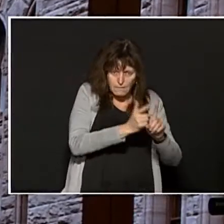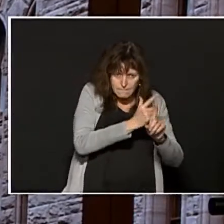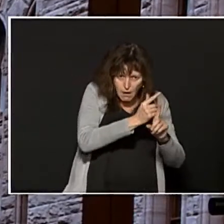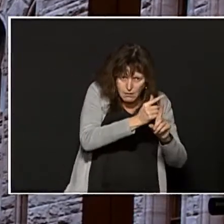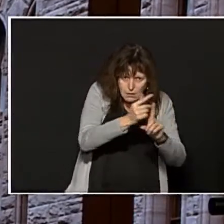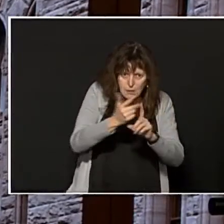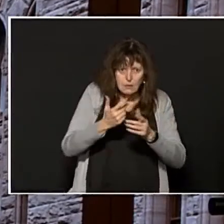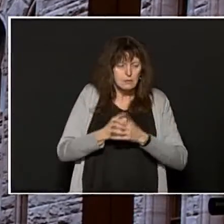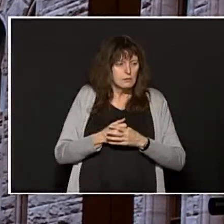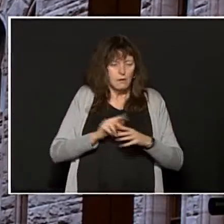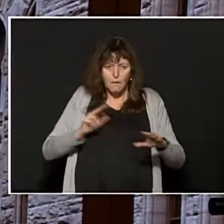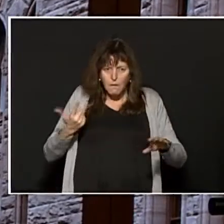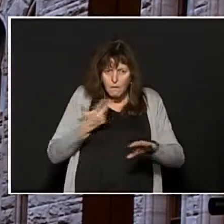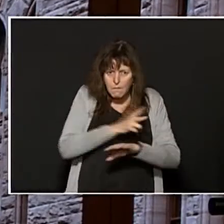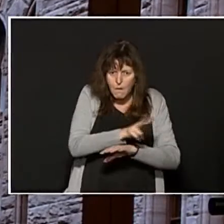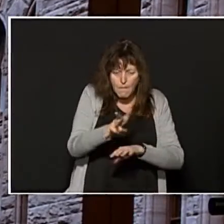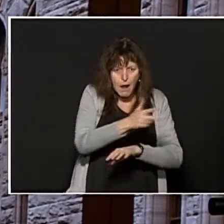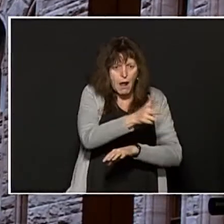centers of cultural and ethnic